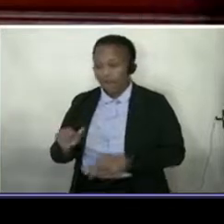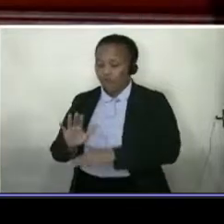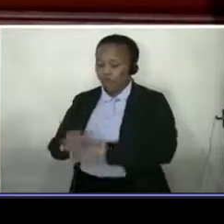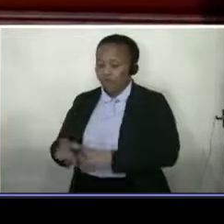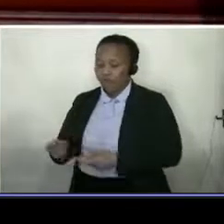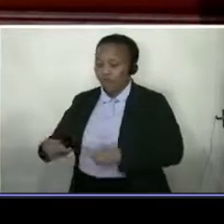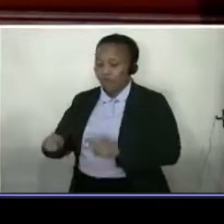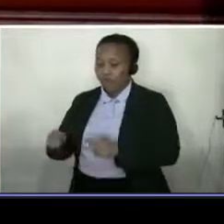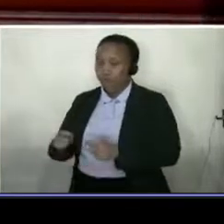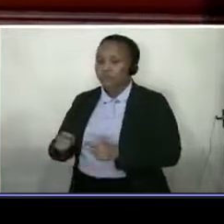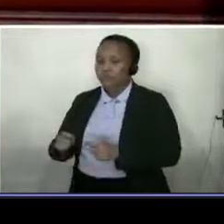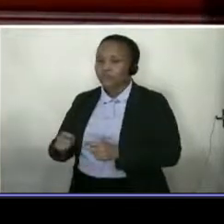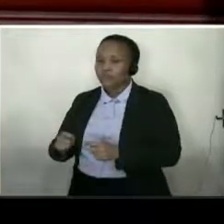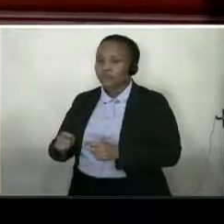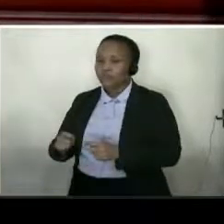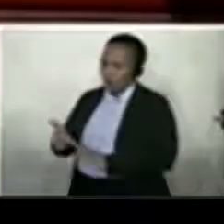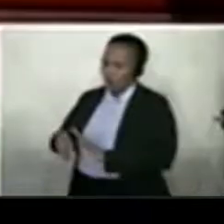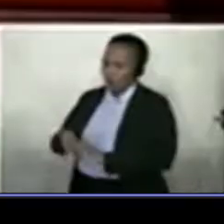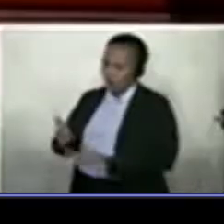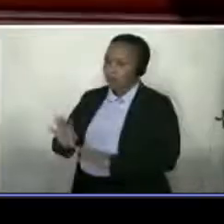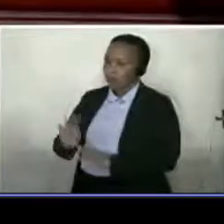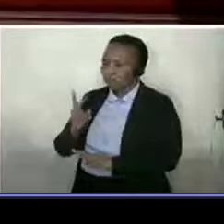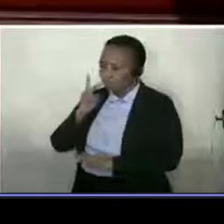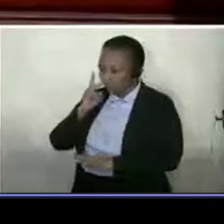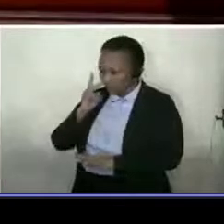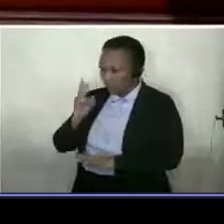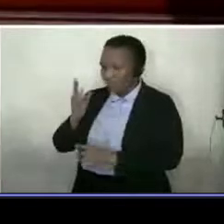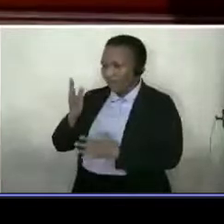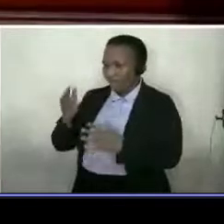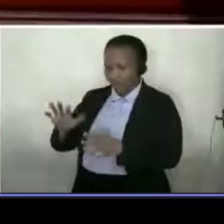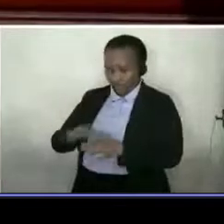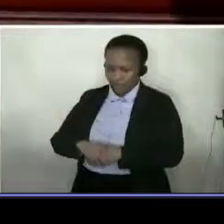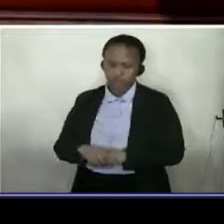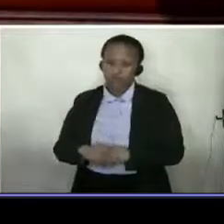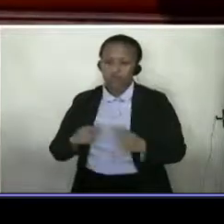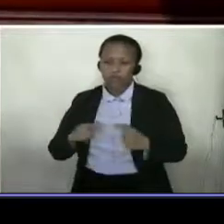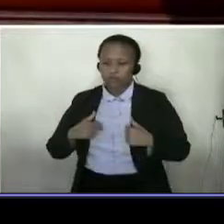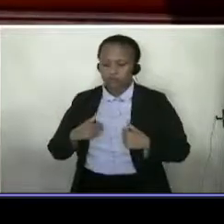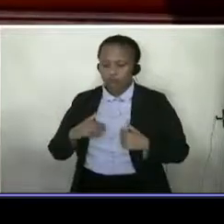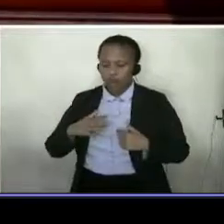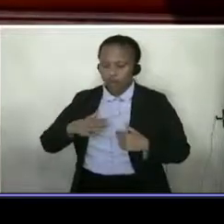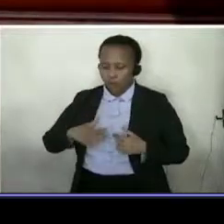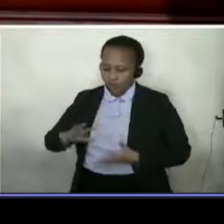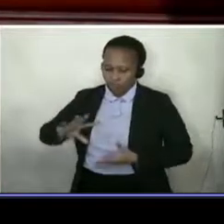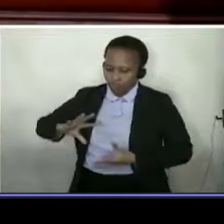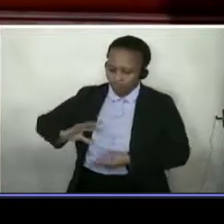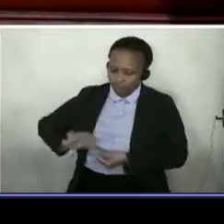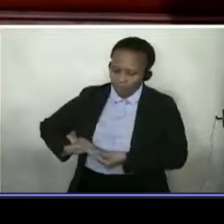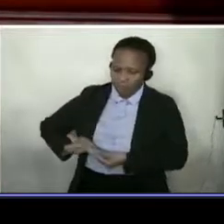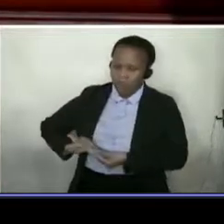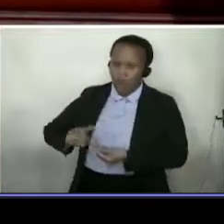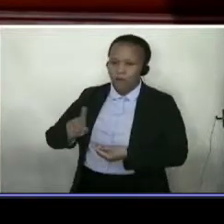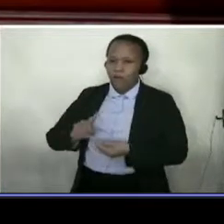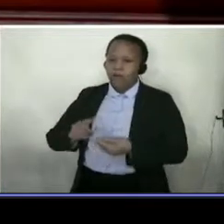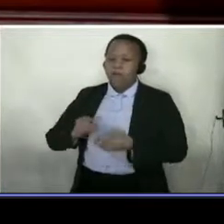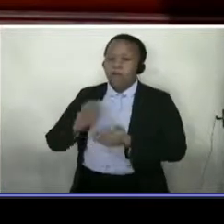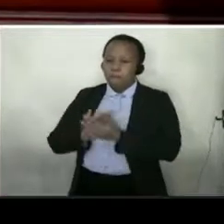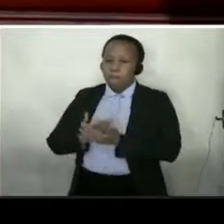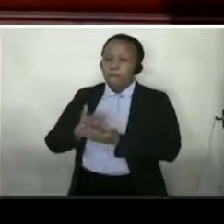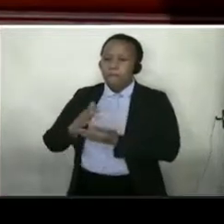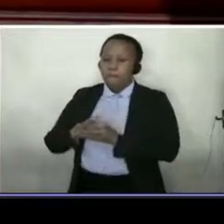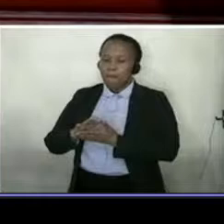Our agenda is clear. We want the total elimination of irregular